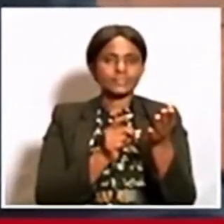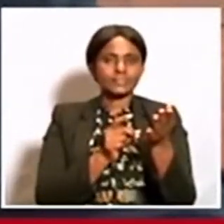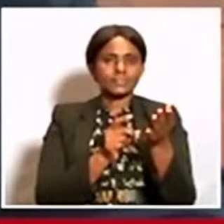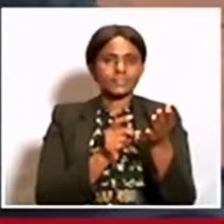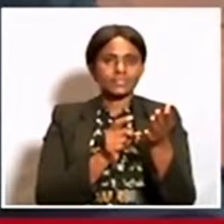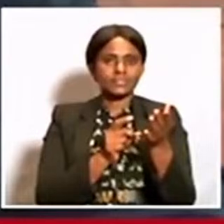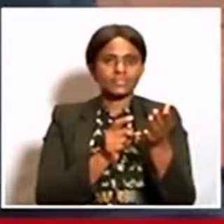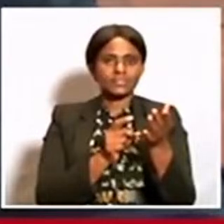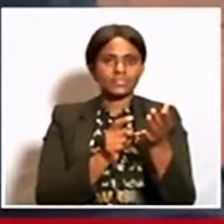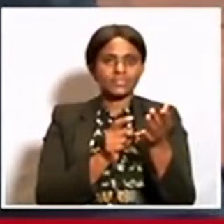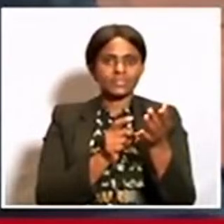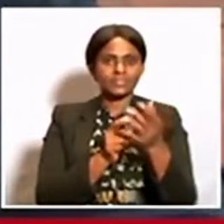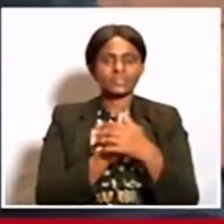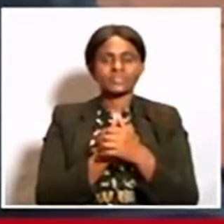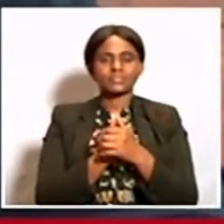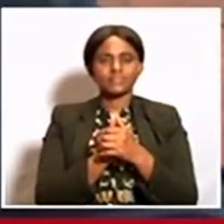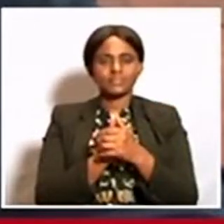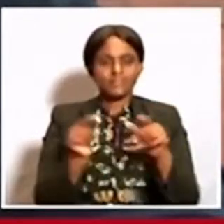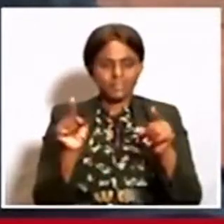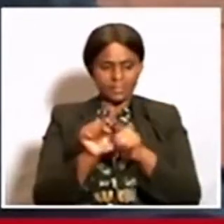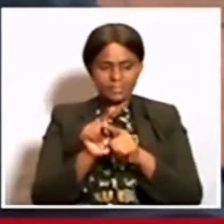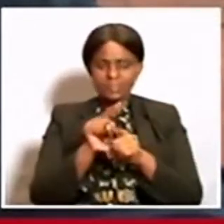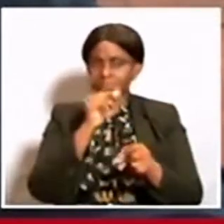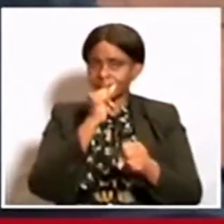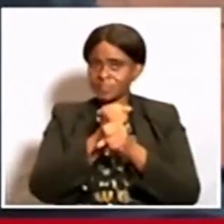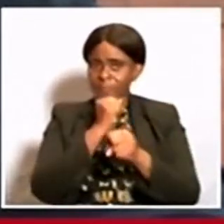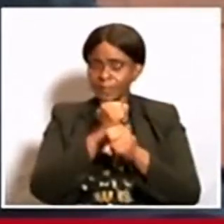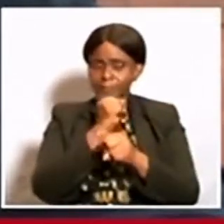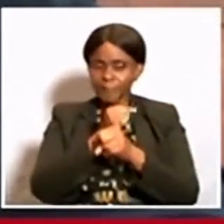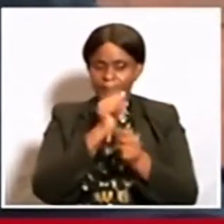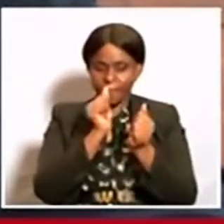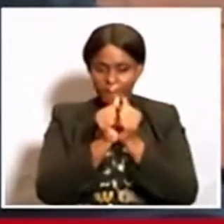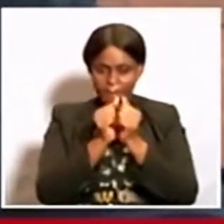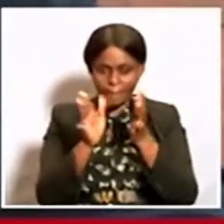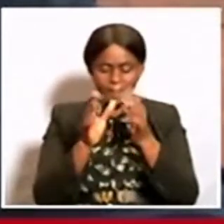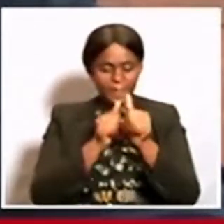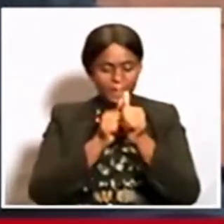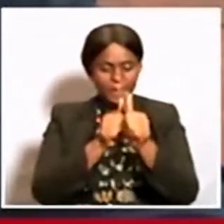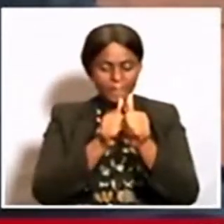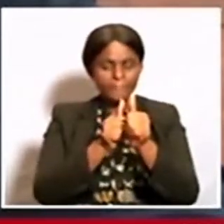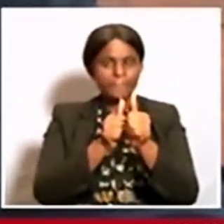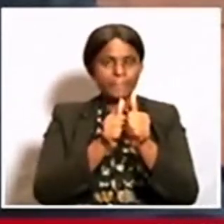to do these works without following